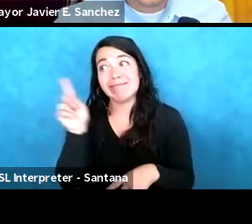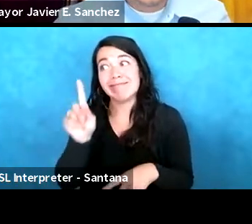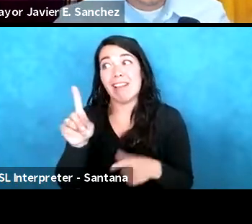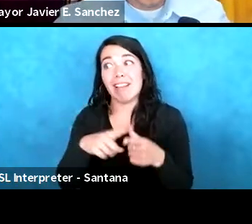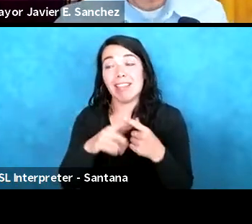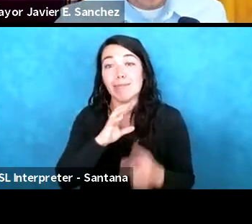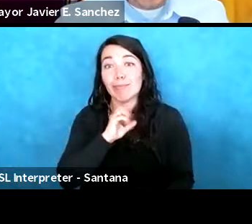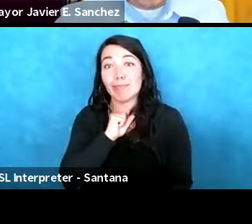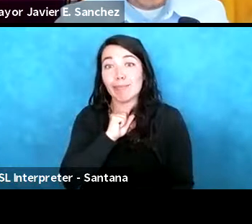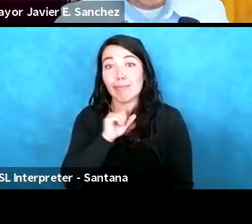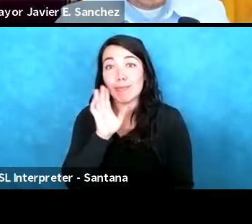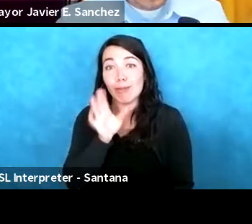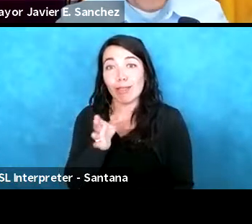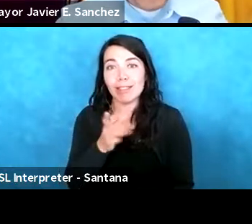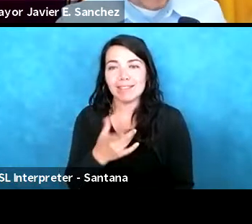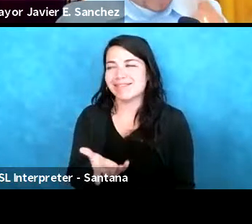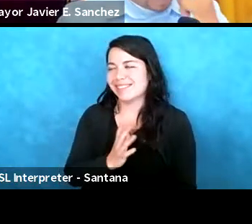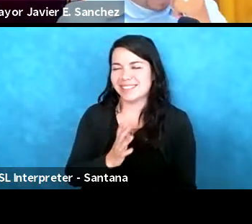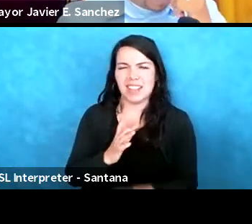Very well. Who do we have next?